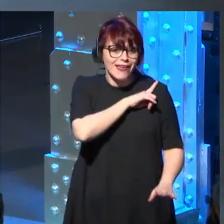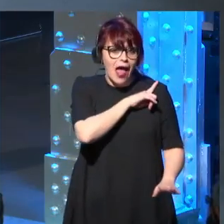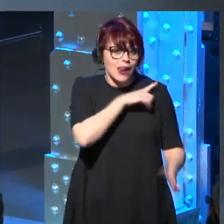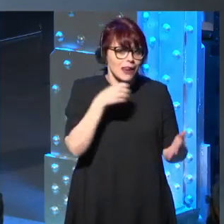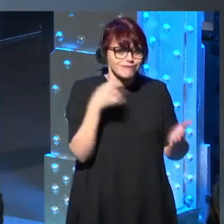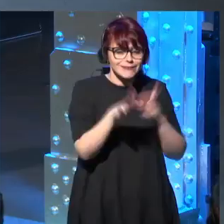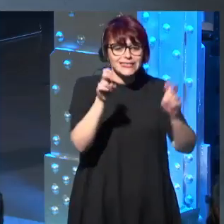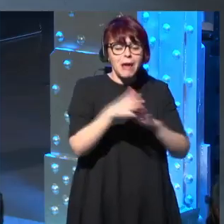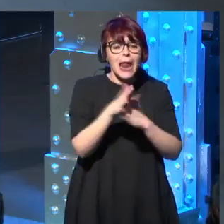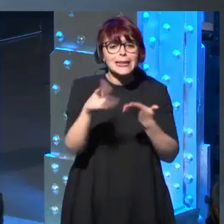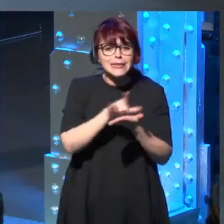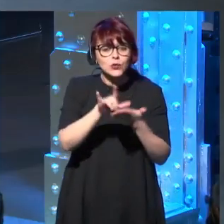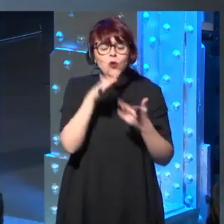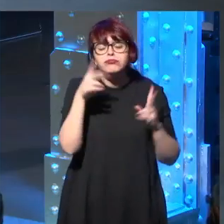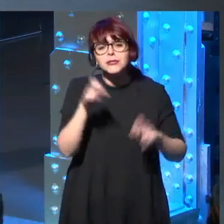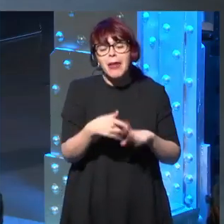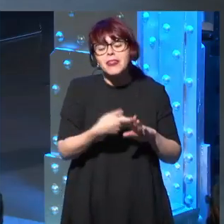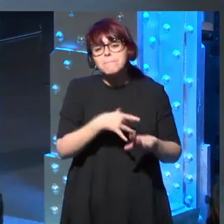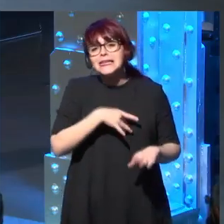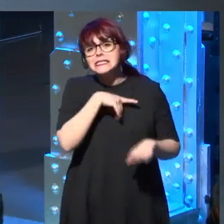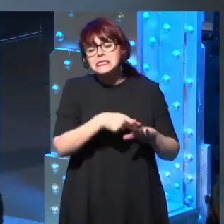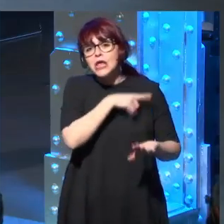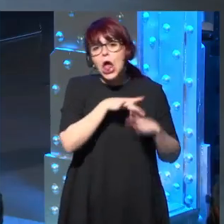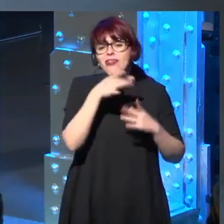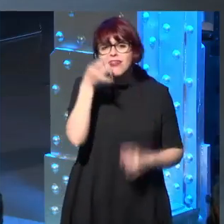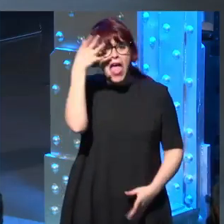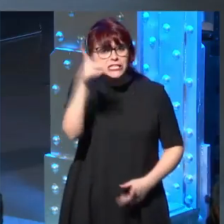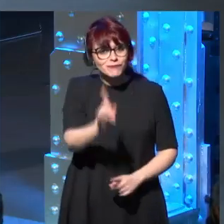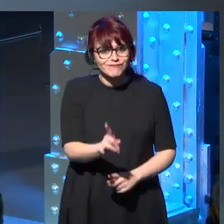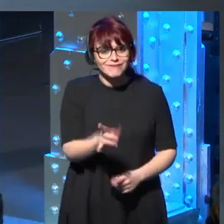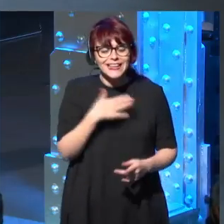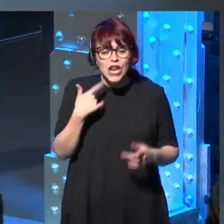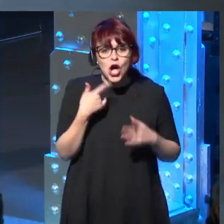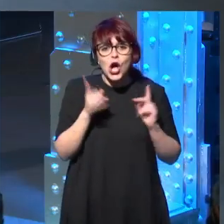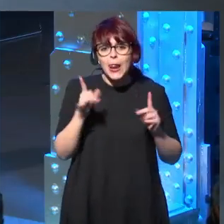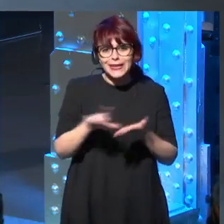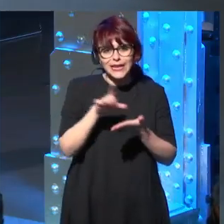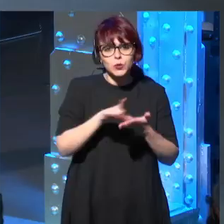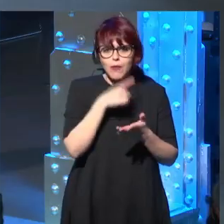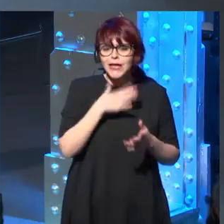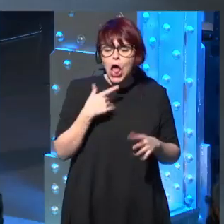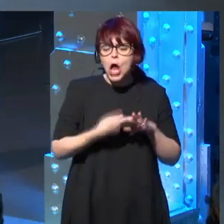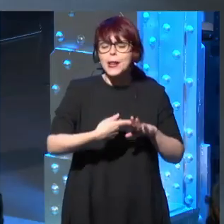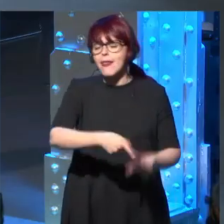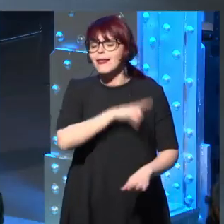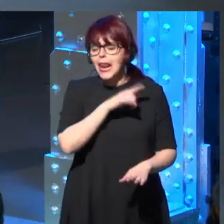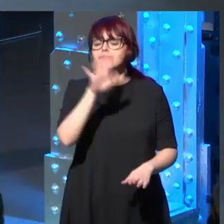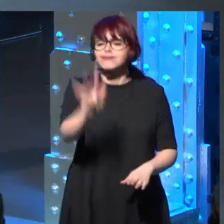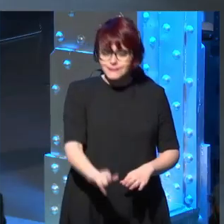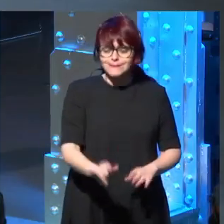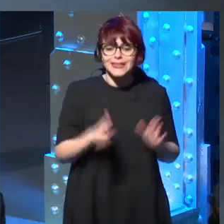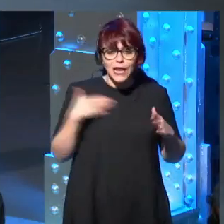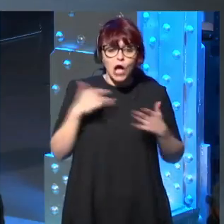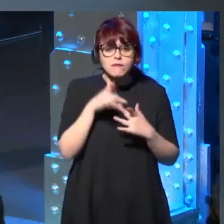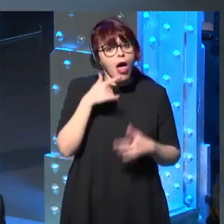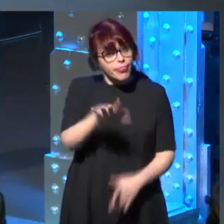too radical in ideas. I only want to be radical in literature. And once you decide about